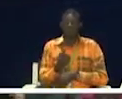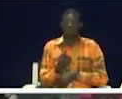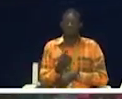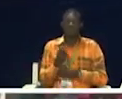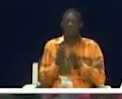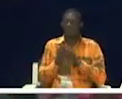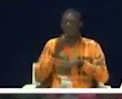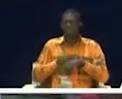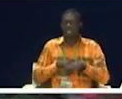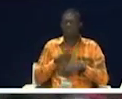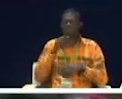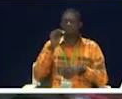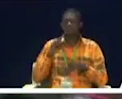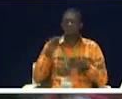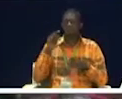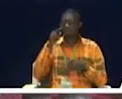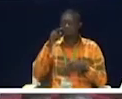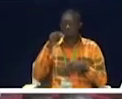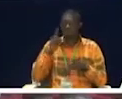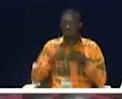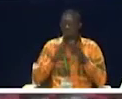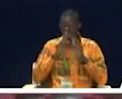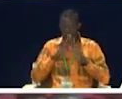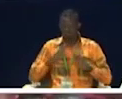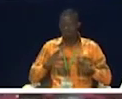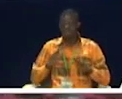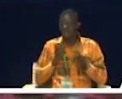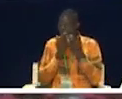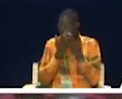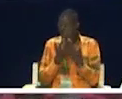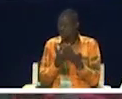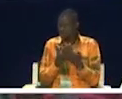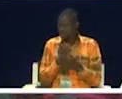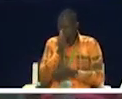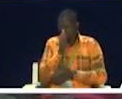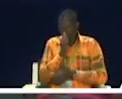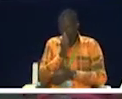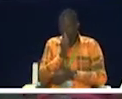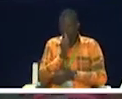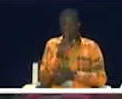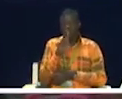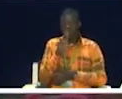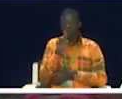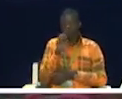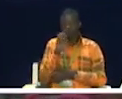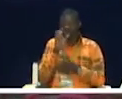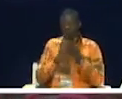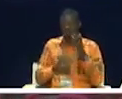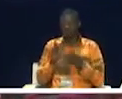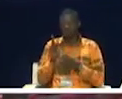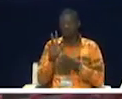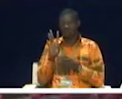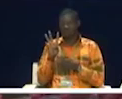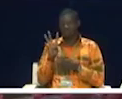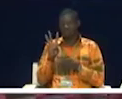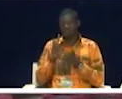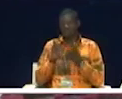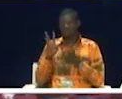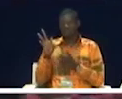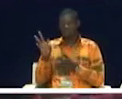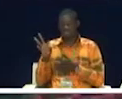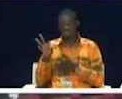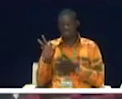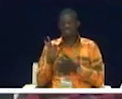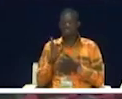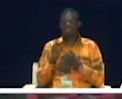times you just need to keep quiet. And wait. Luke 24, verse 49. He said, tarry.